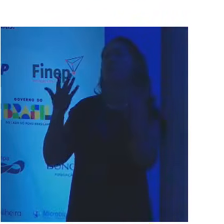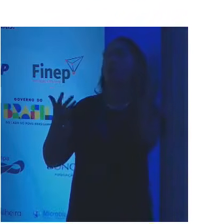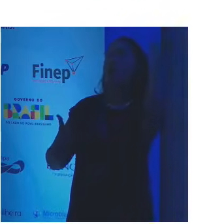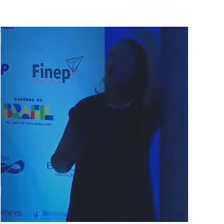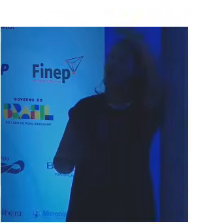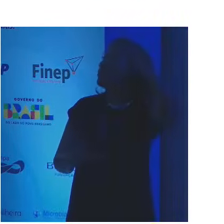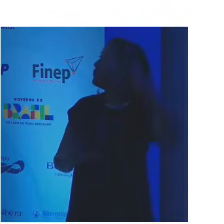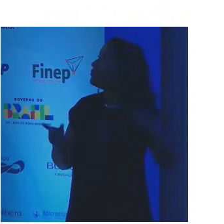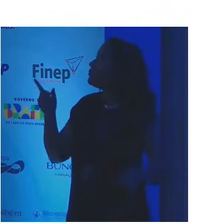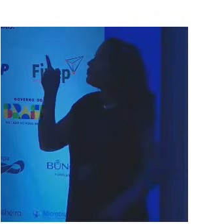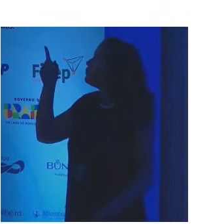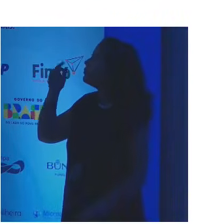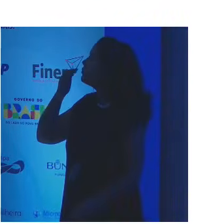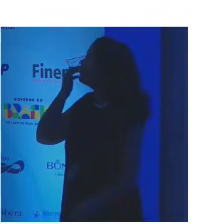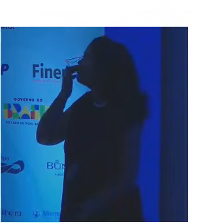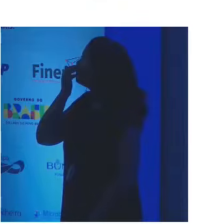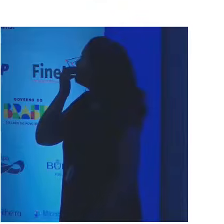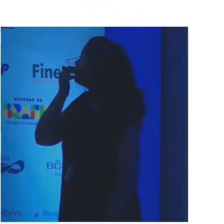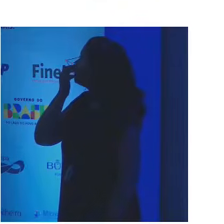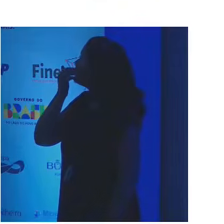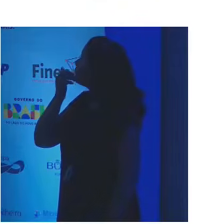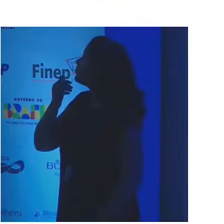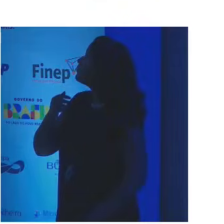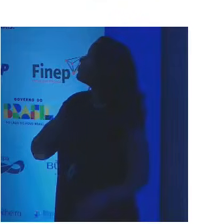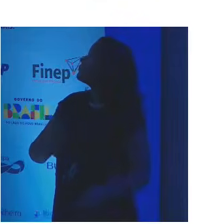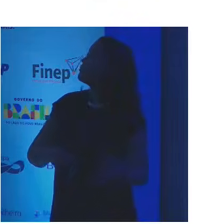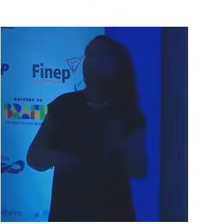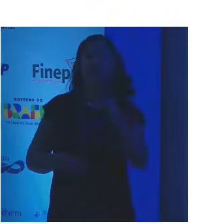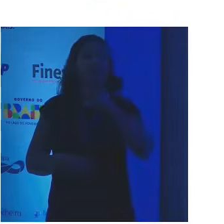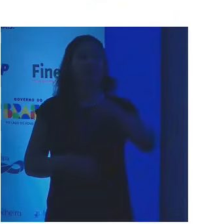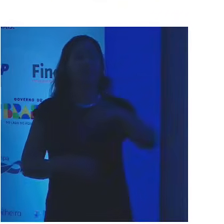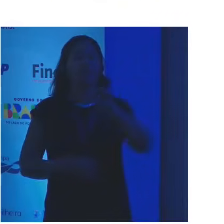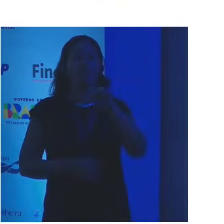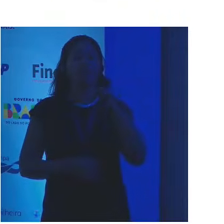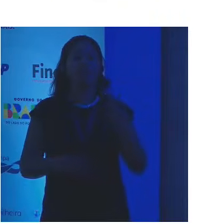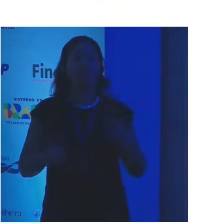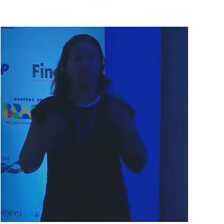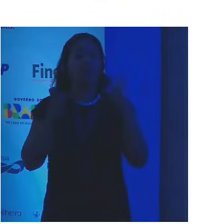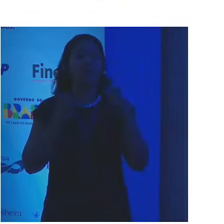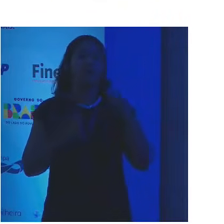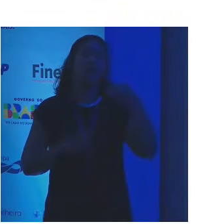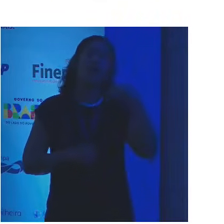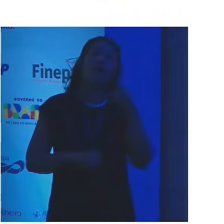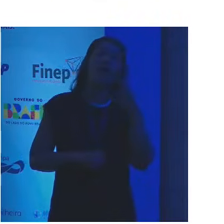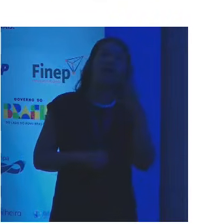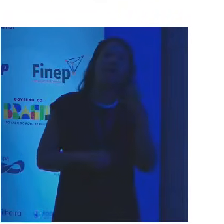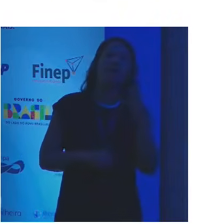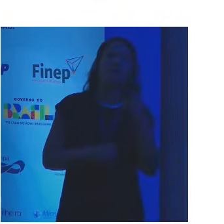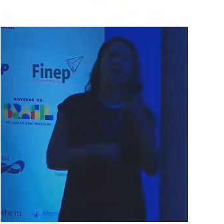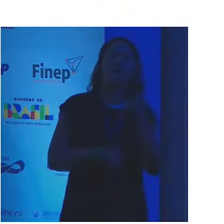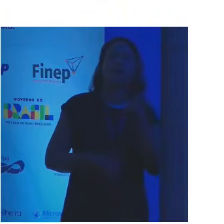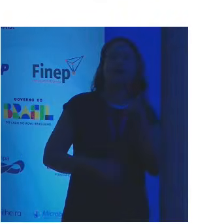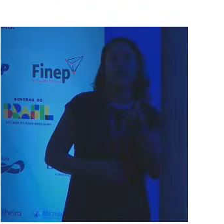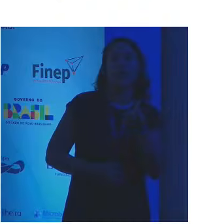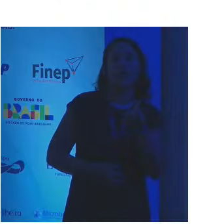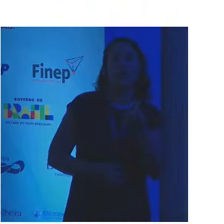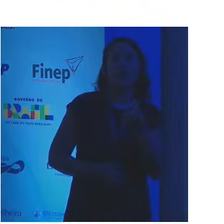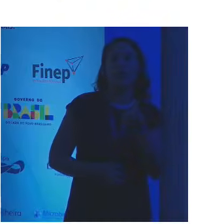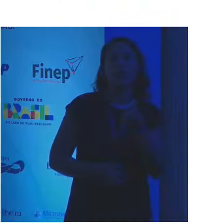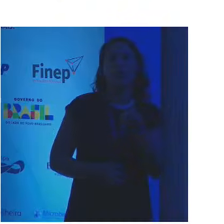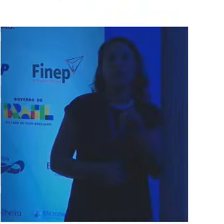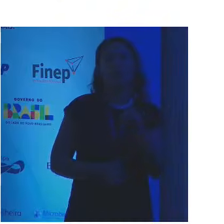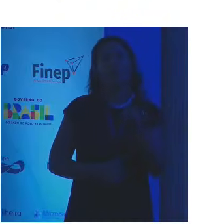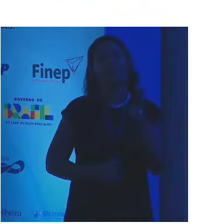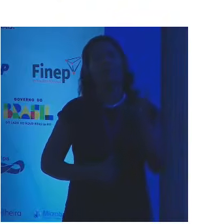and you understand that the peak will be on March 26th. So it's worth going at sea and then collect